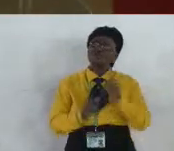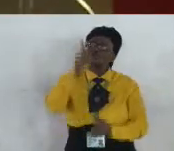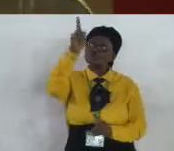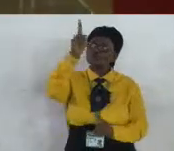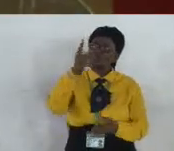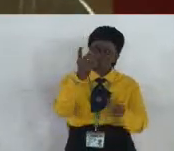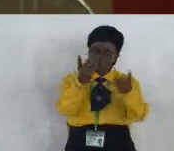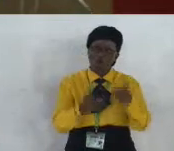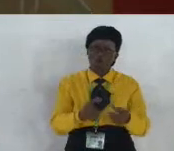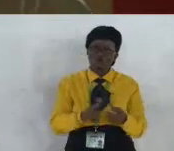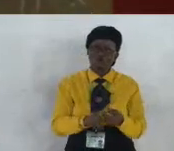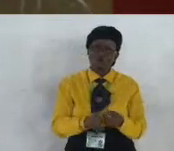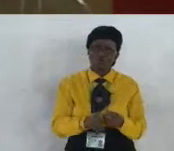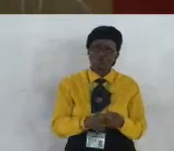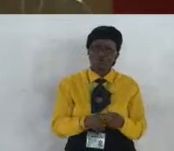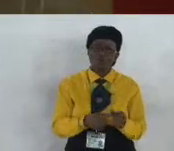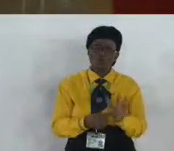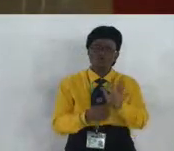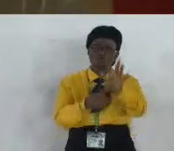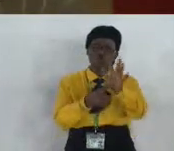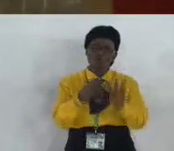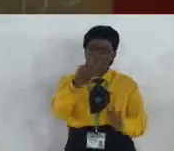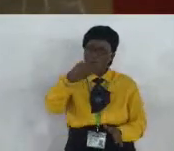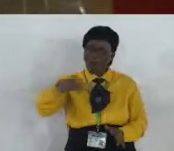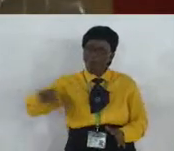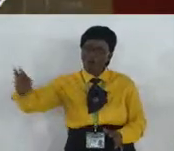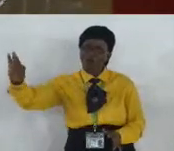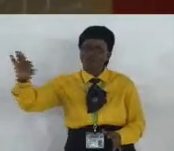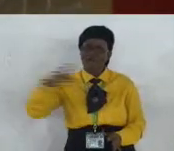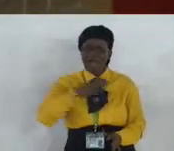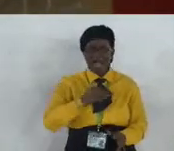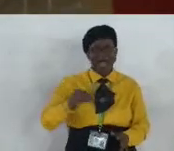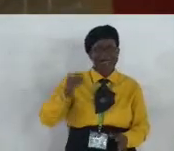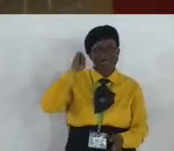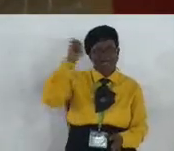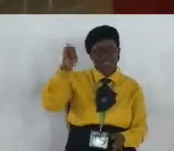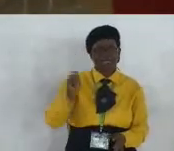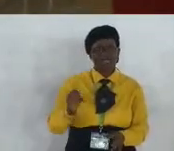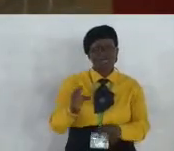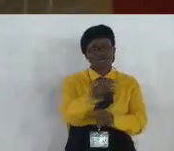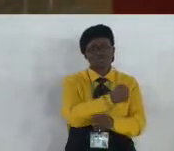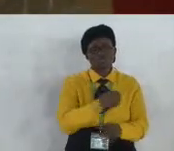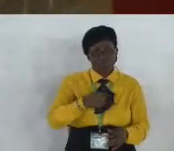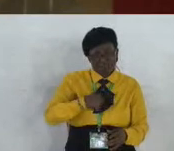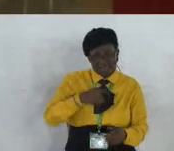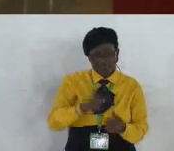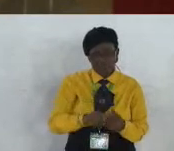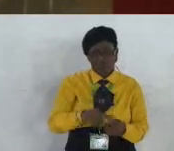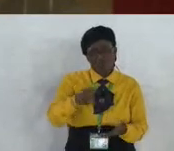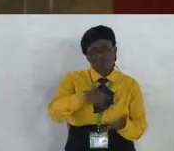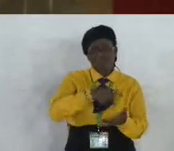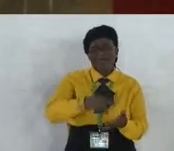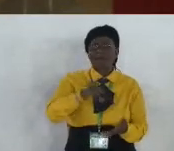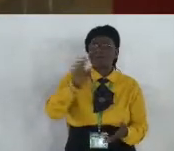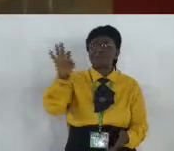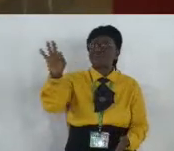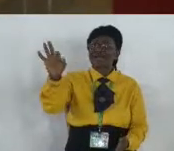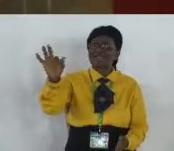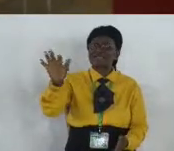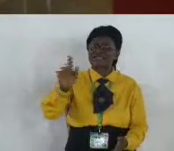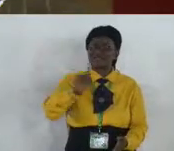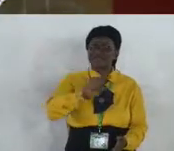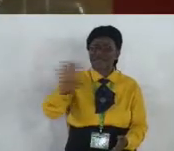And he turned me to Psalm 19, verse 1. Psalm 19, verse